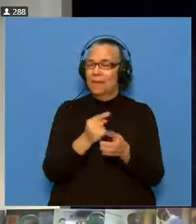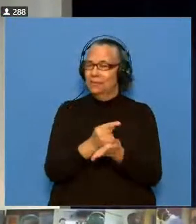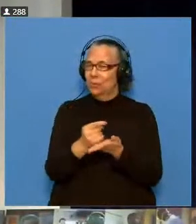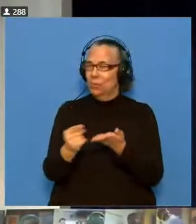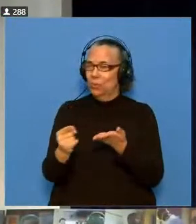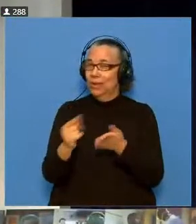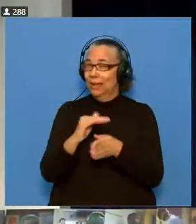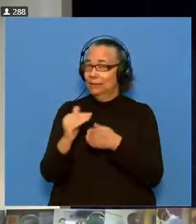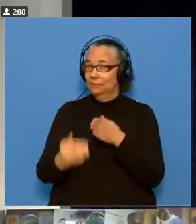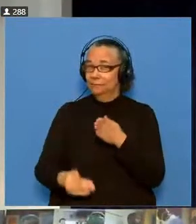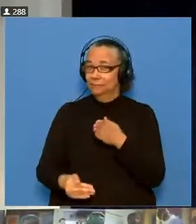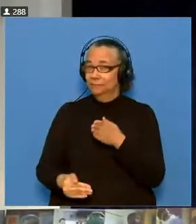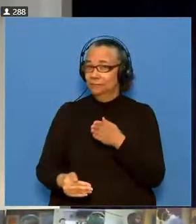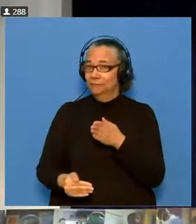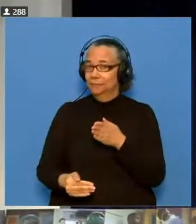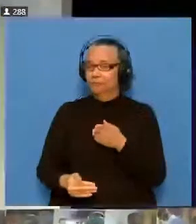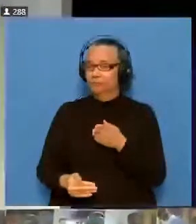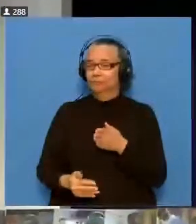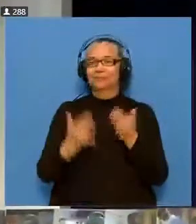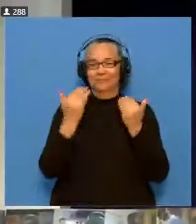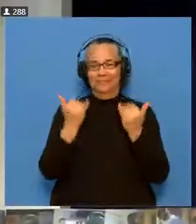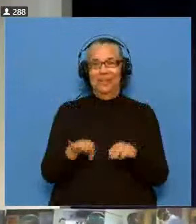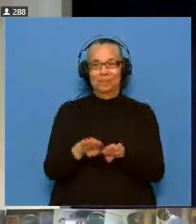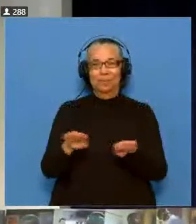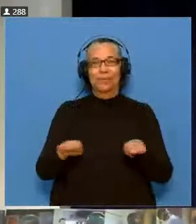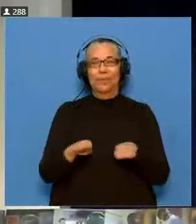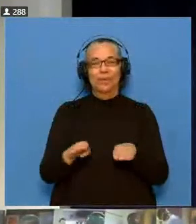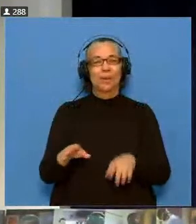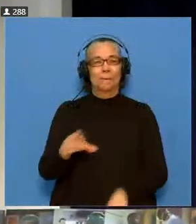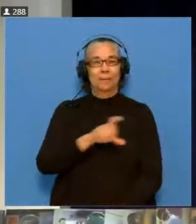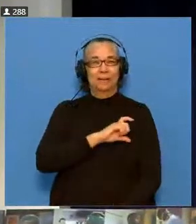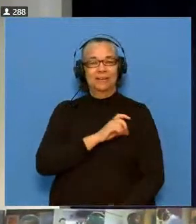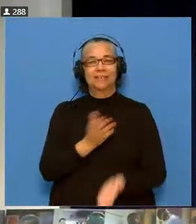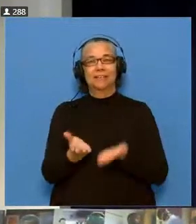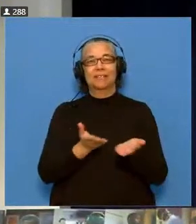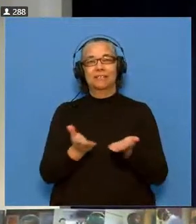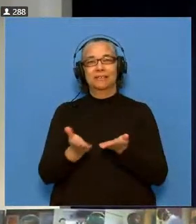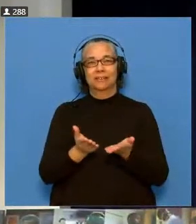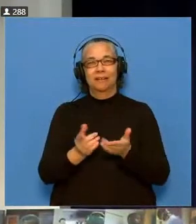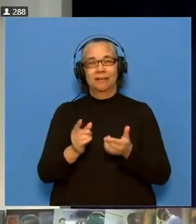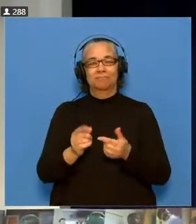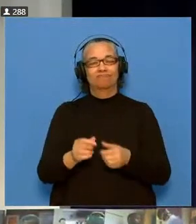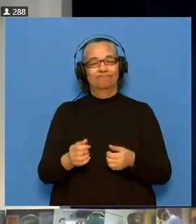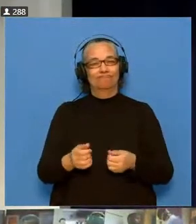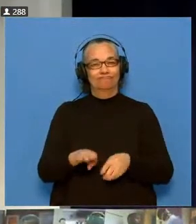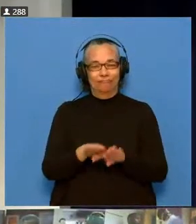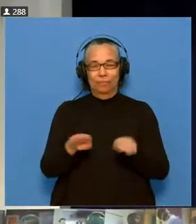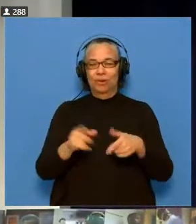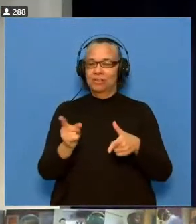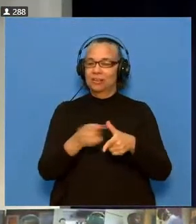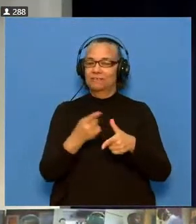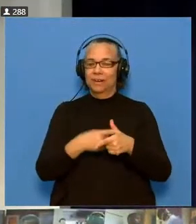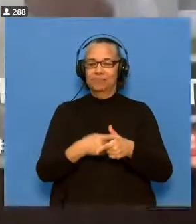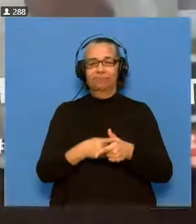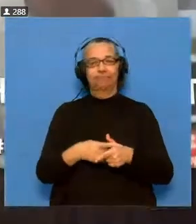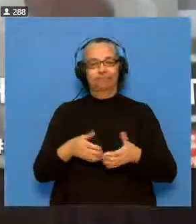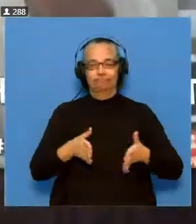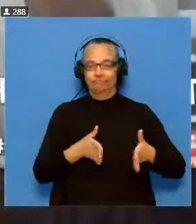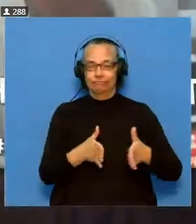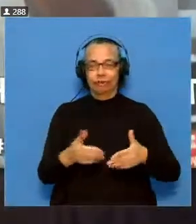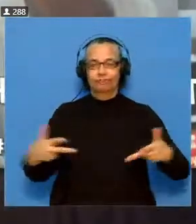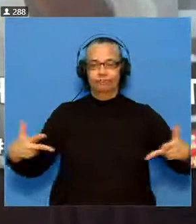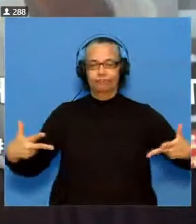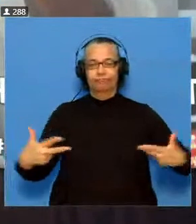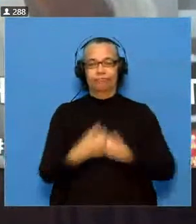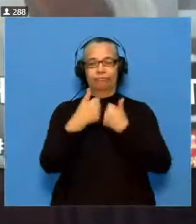weekend. Today, the Bermuda Police Service released the name of Bermuda's first road traffic accident victim. It